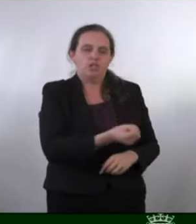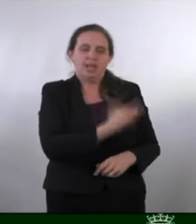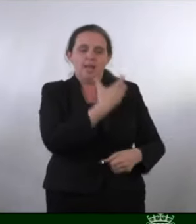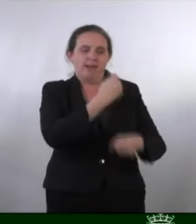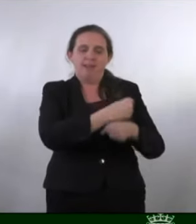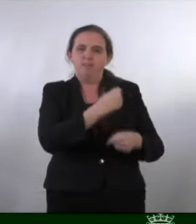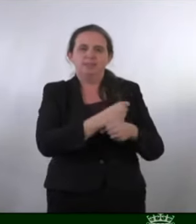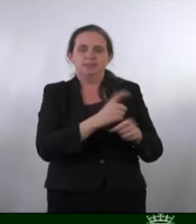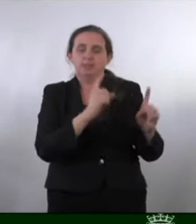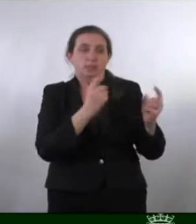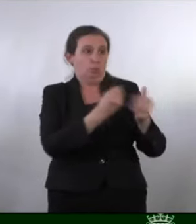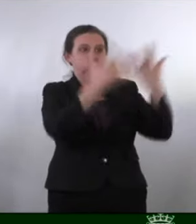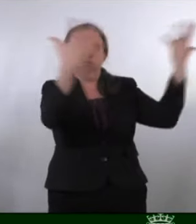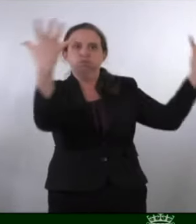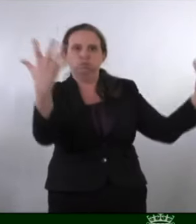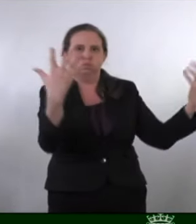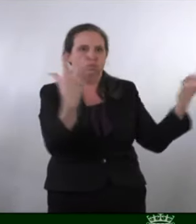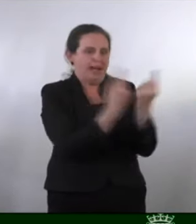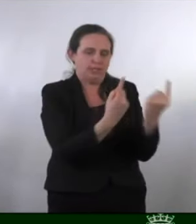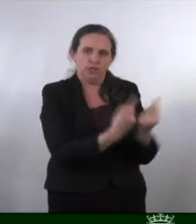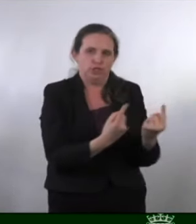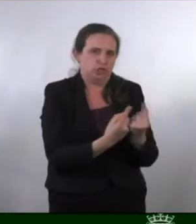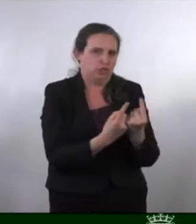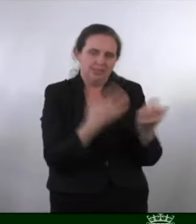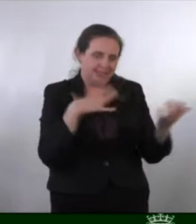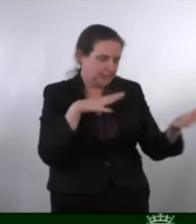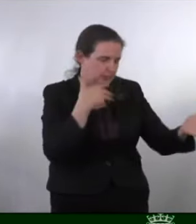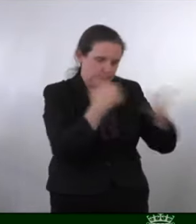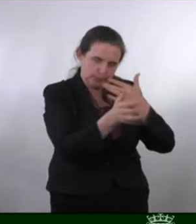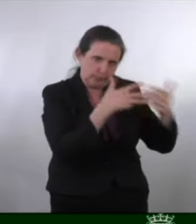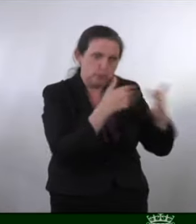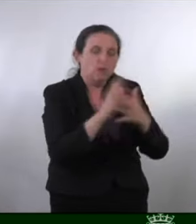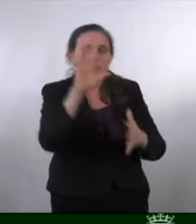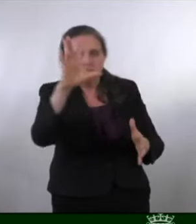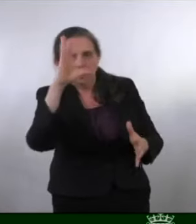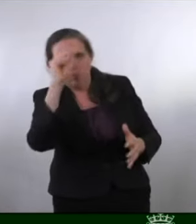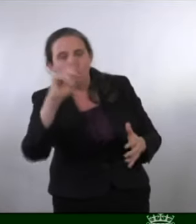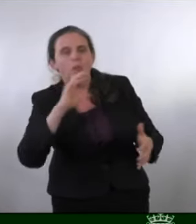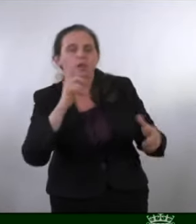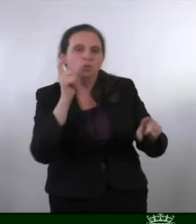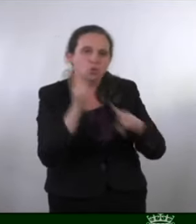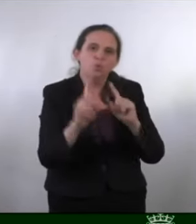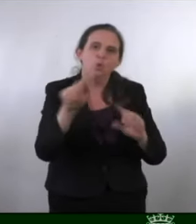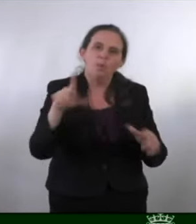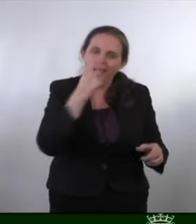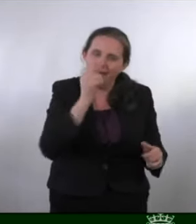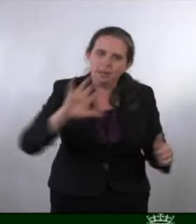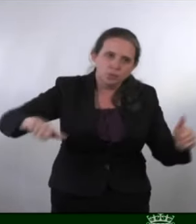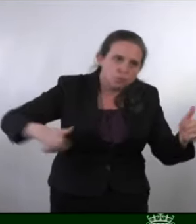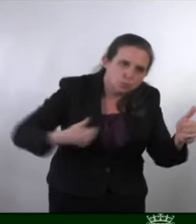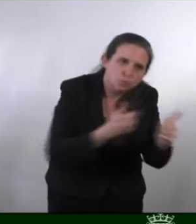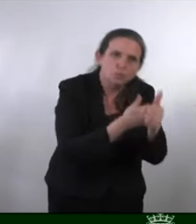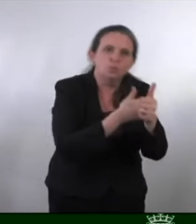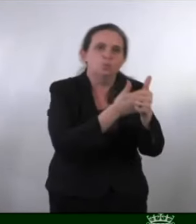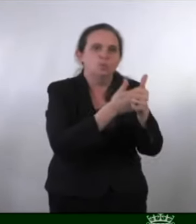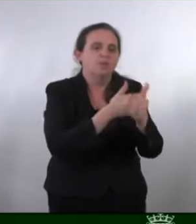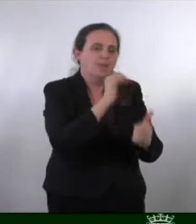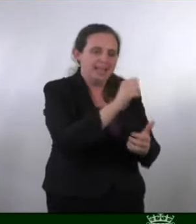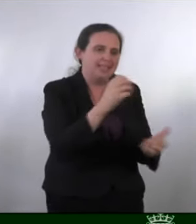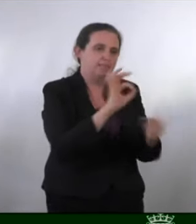many matters that concern the people of Rhondda, and we will do what we can to address the right honourable gentleman's